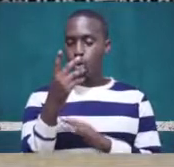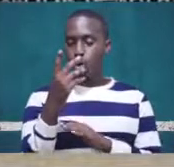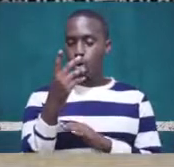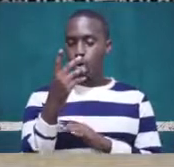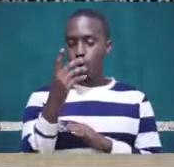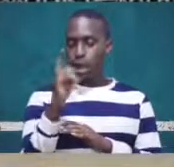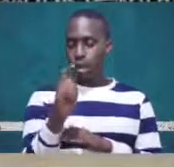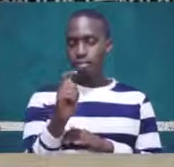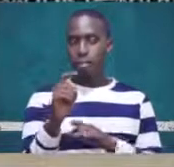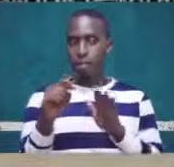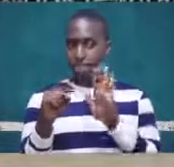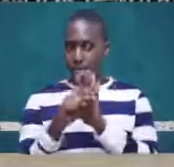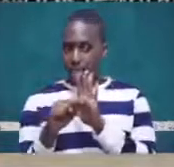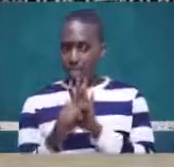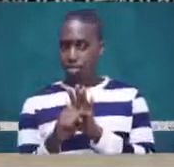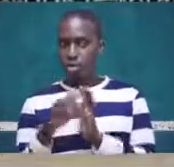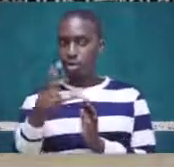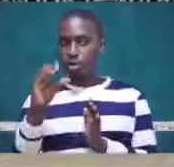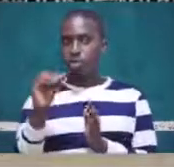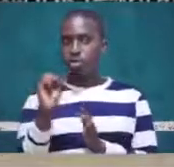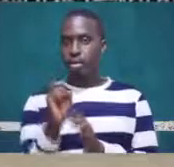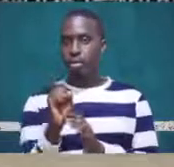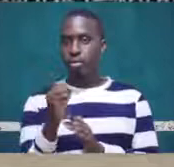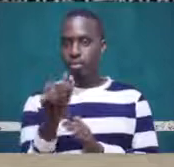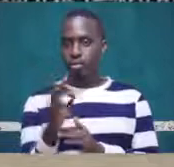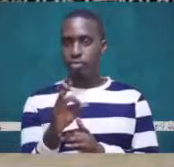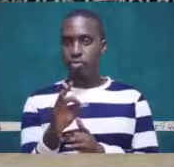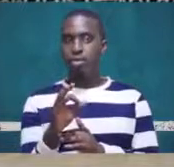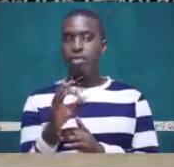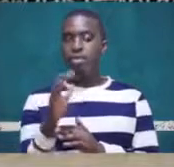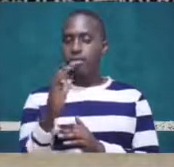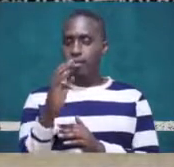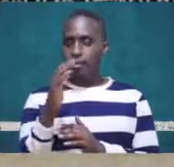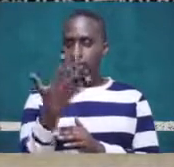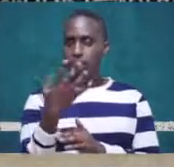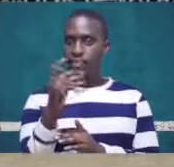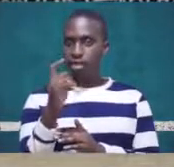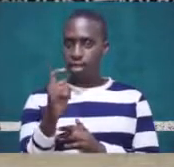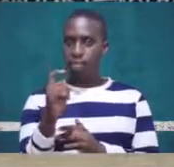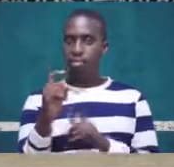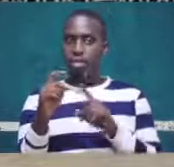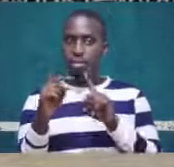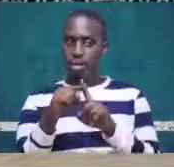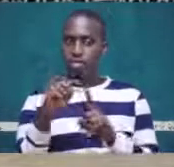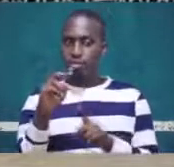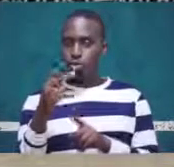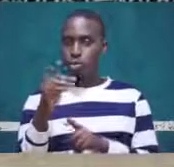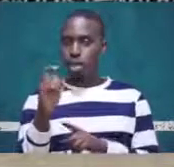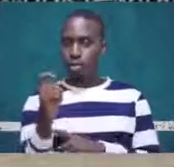2x, then minus cosine of 5x plus